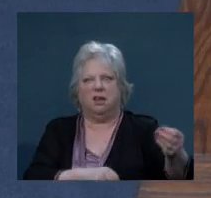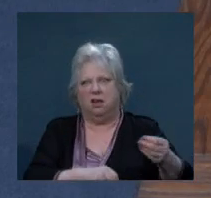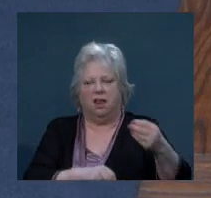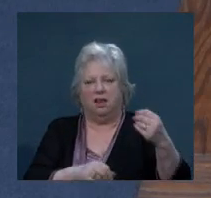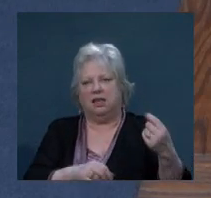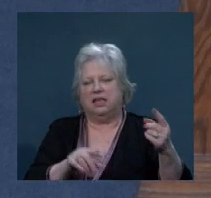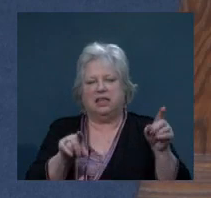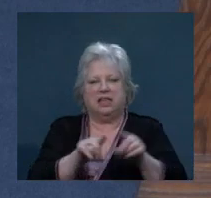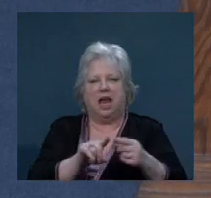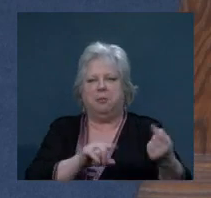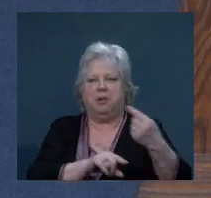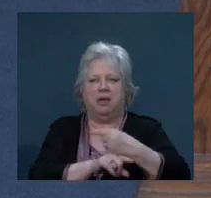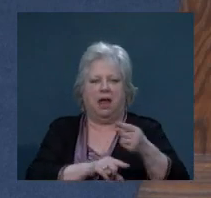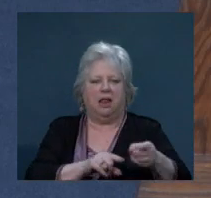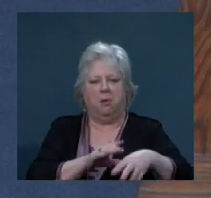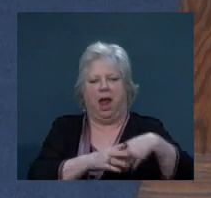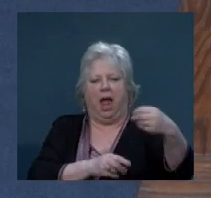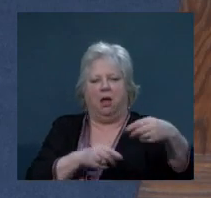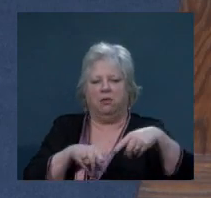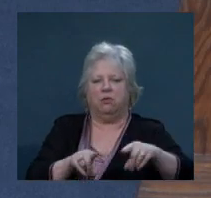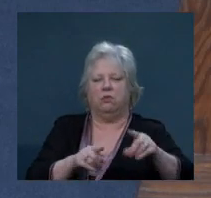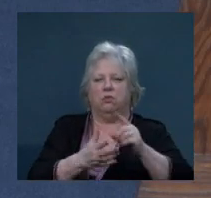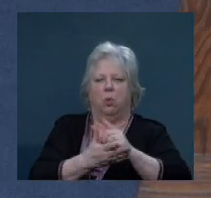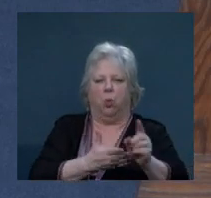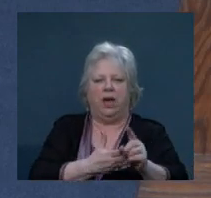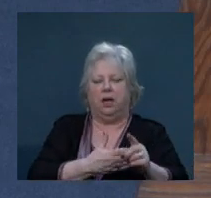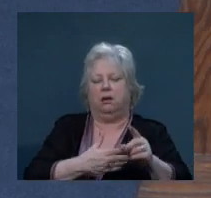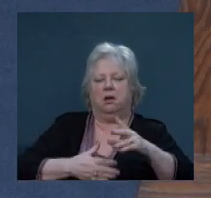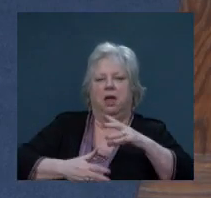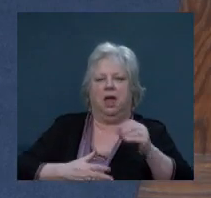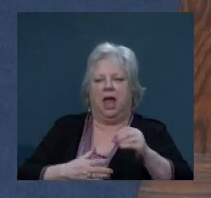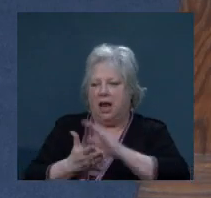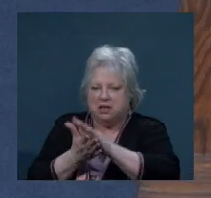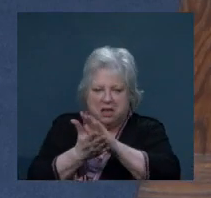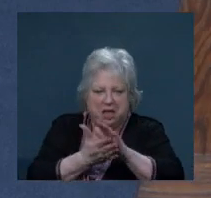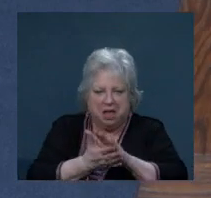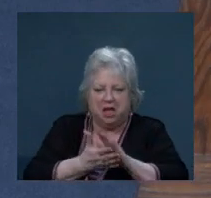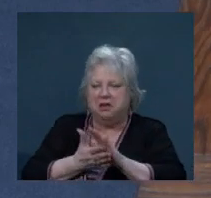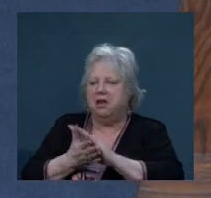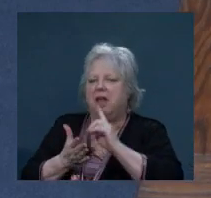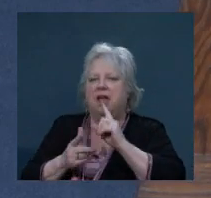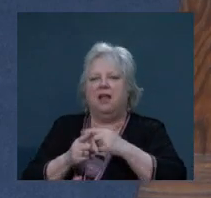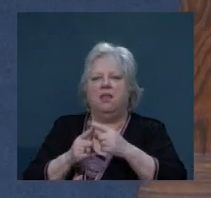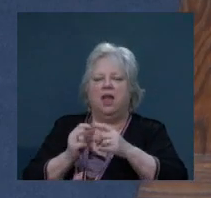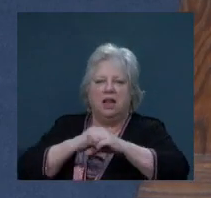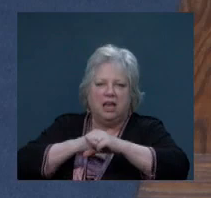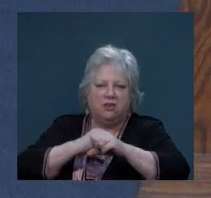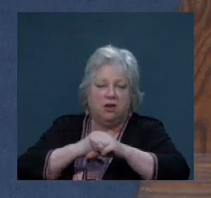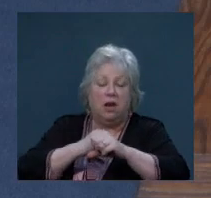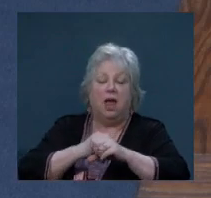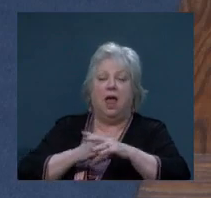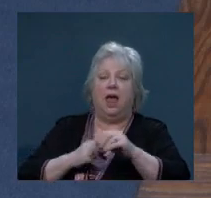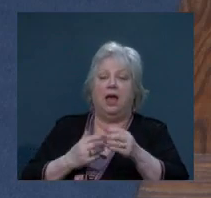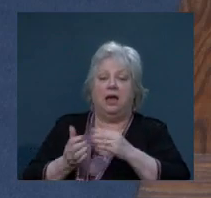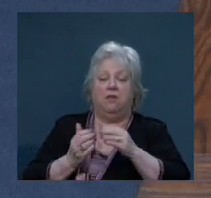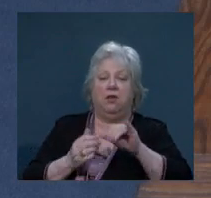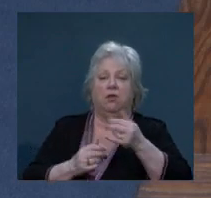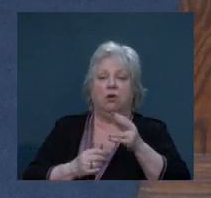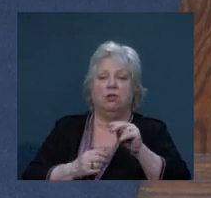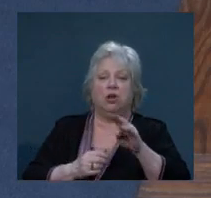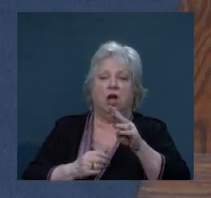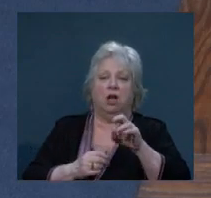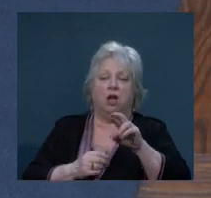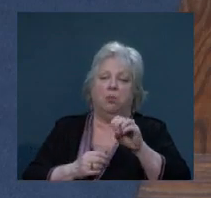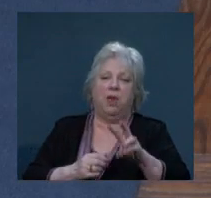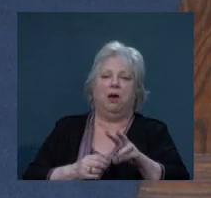him out within a week, got the apartment cleaned up, got it listed. And as a matter of fact, even though John Barrow is